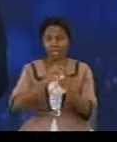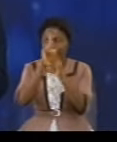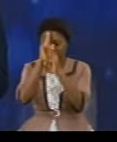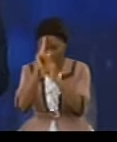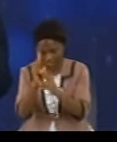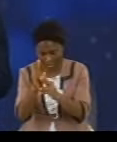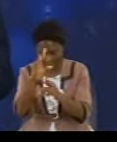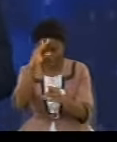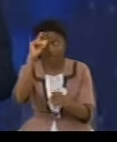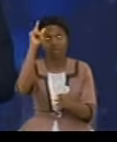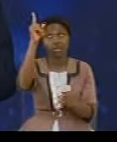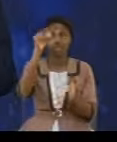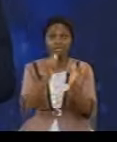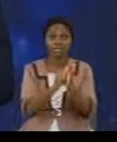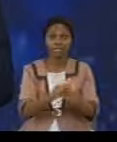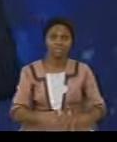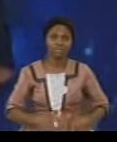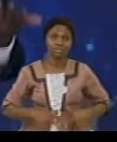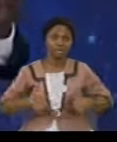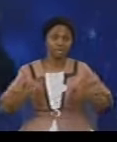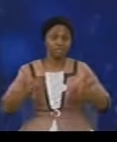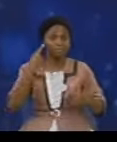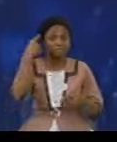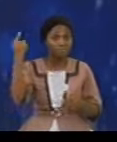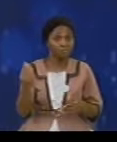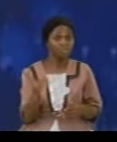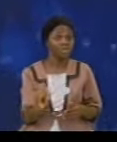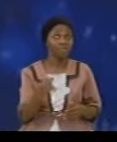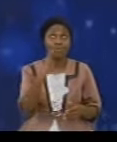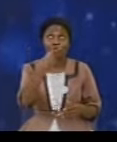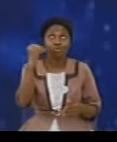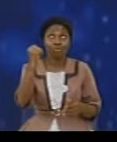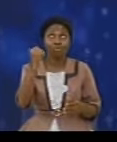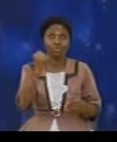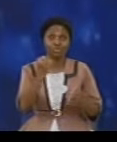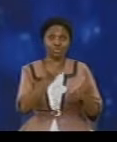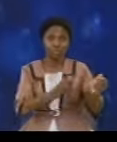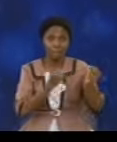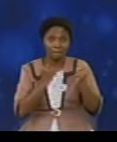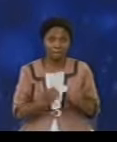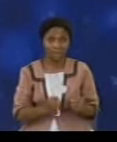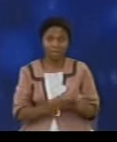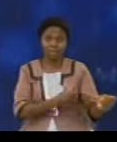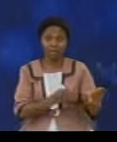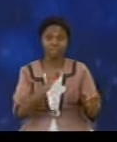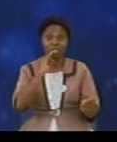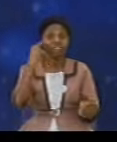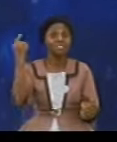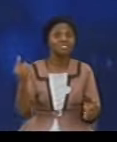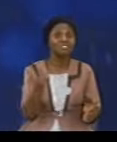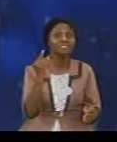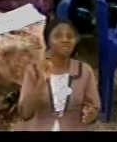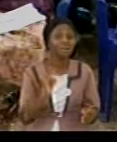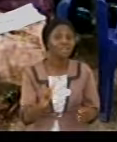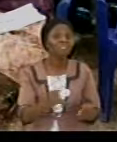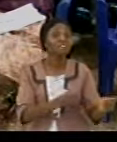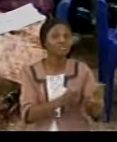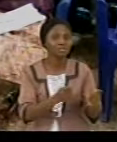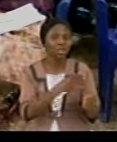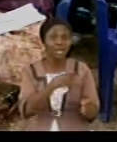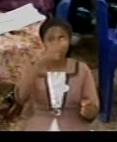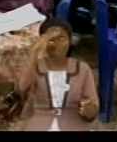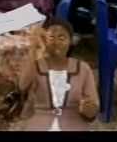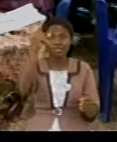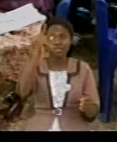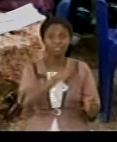that liveth forever, whose dominion is an everlasting dominion, and his kingdom